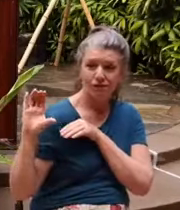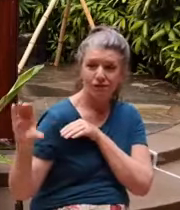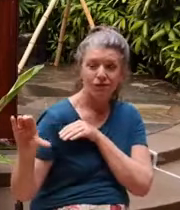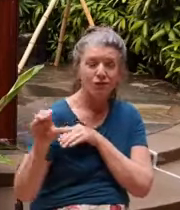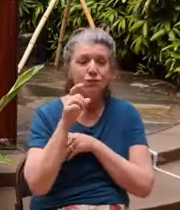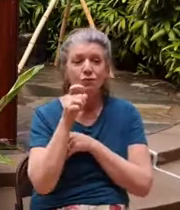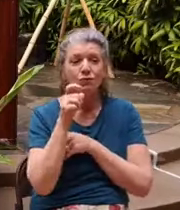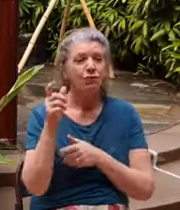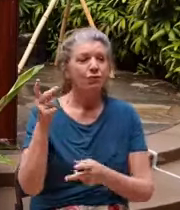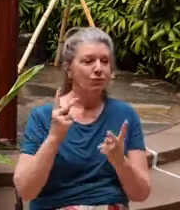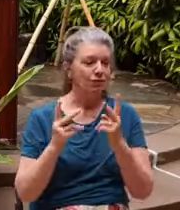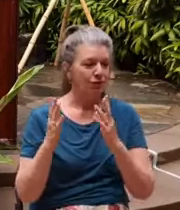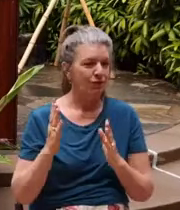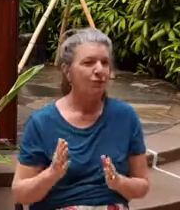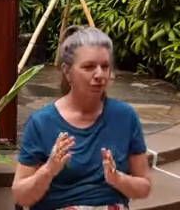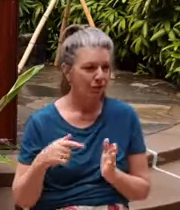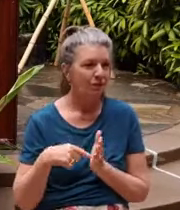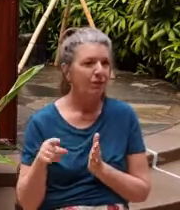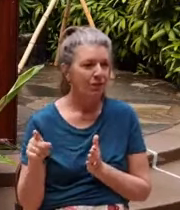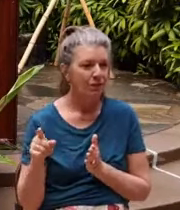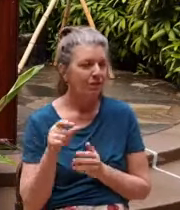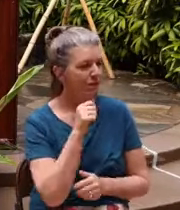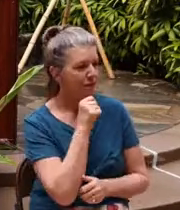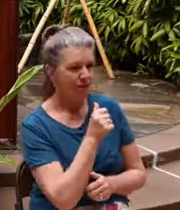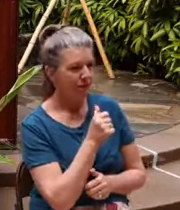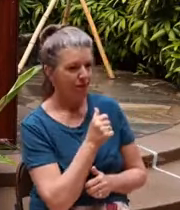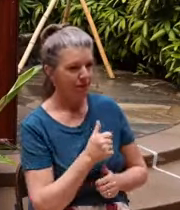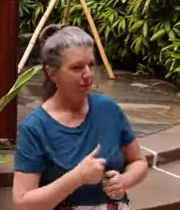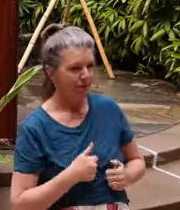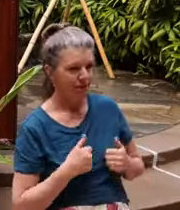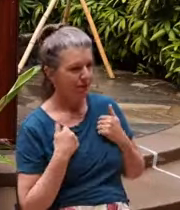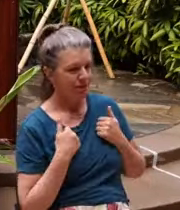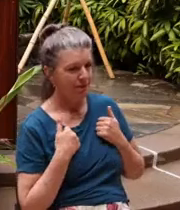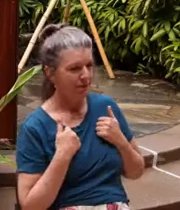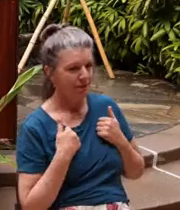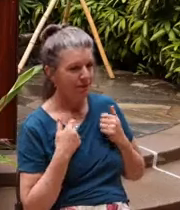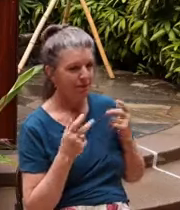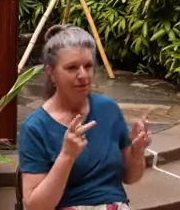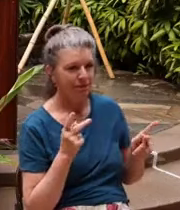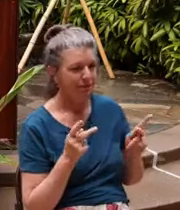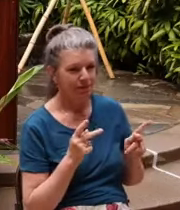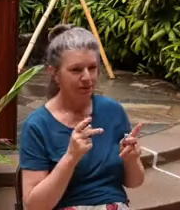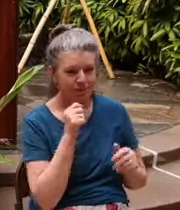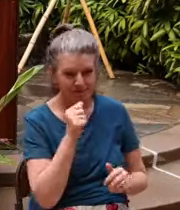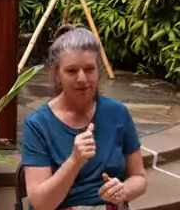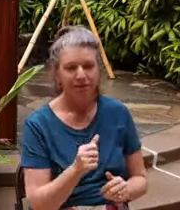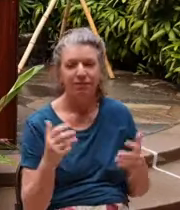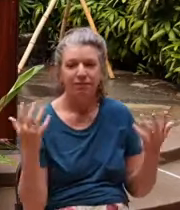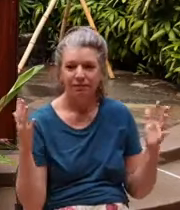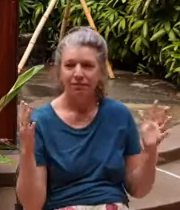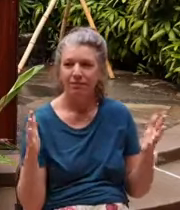our visitors and not on the backs of our people.